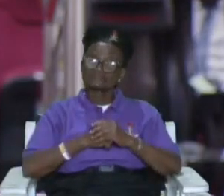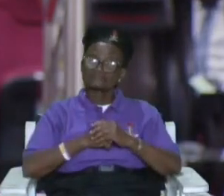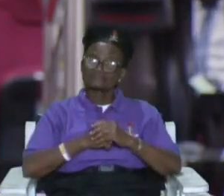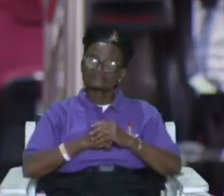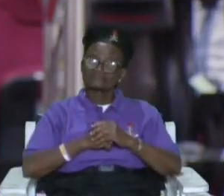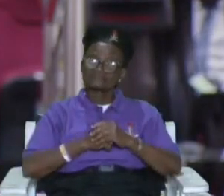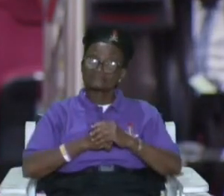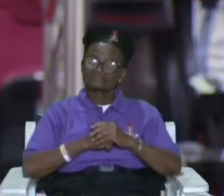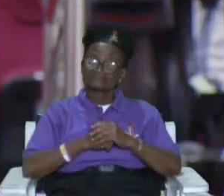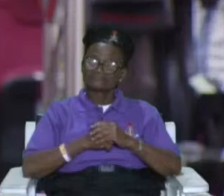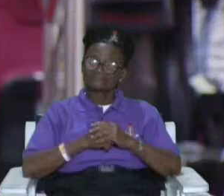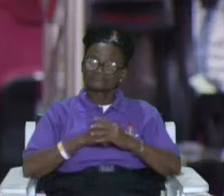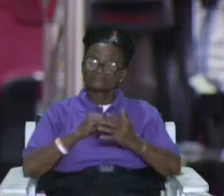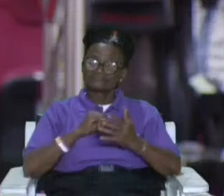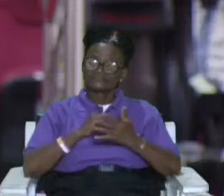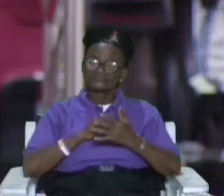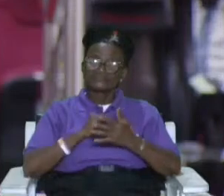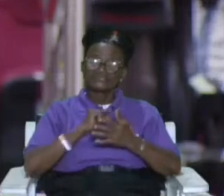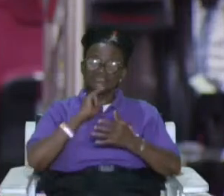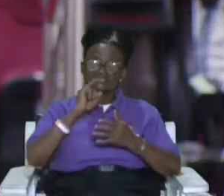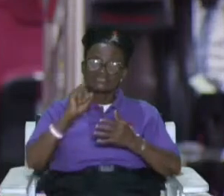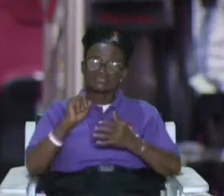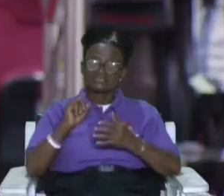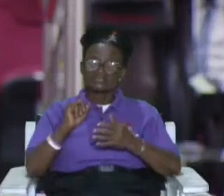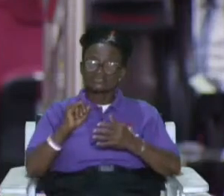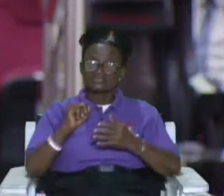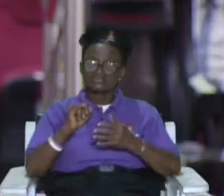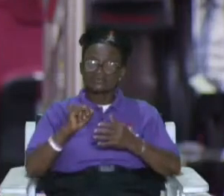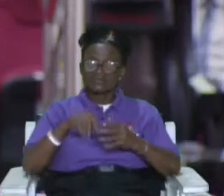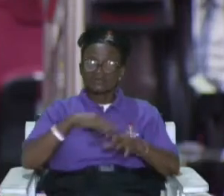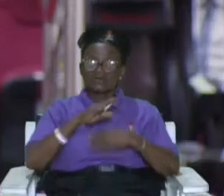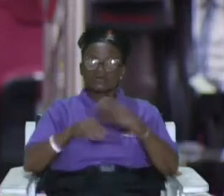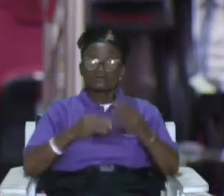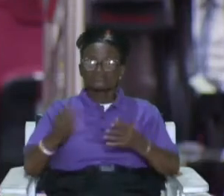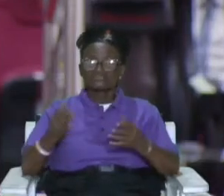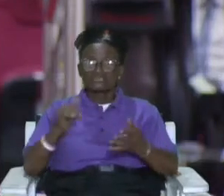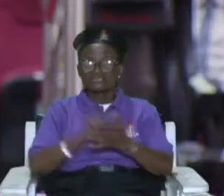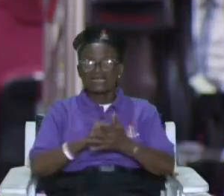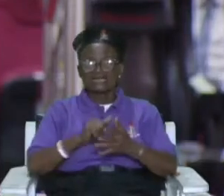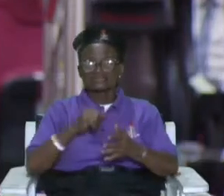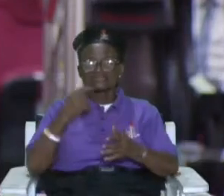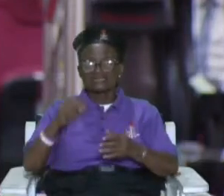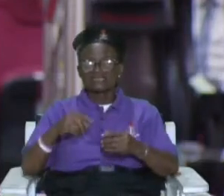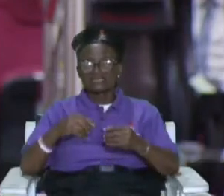It's all thing that the rod of fire can do